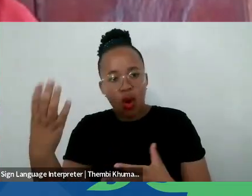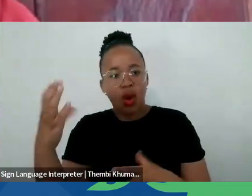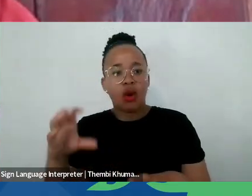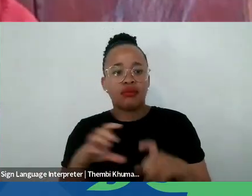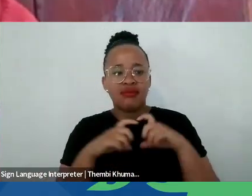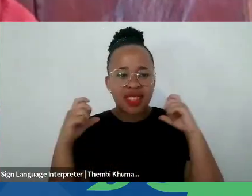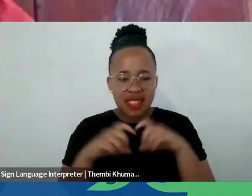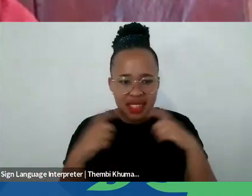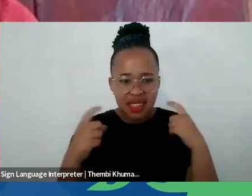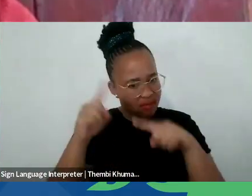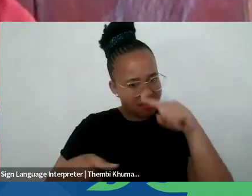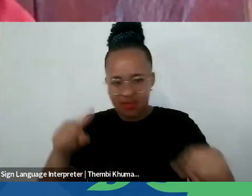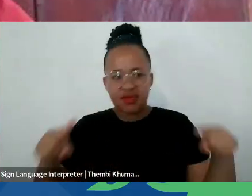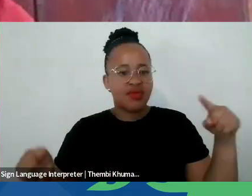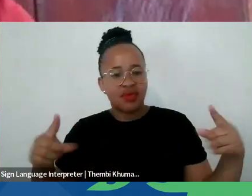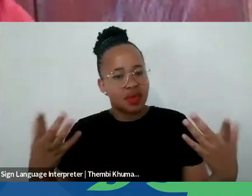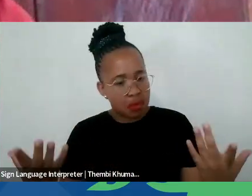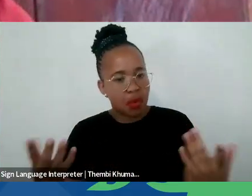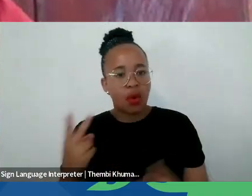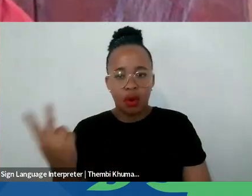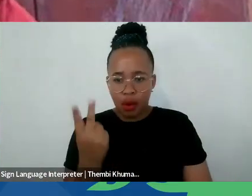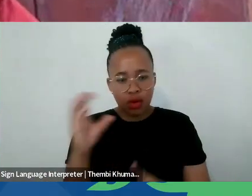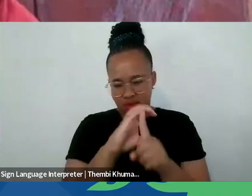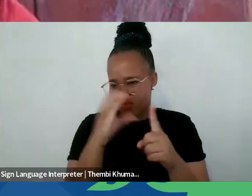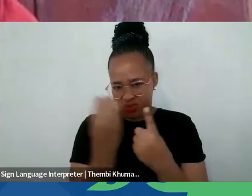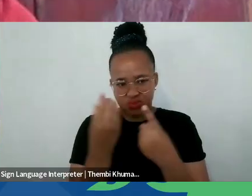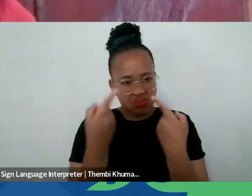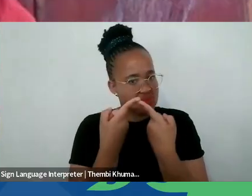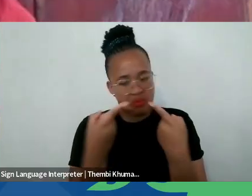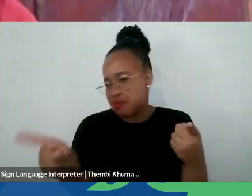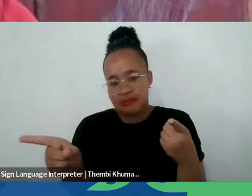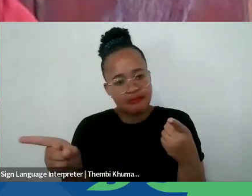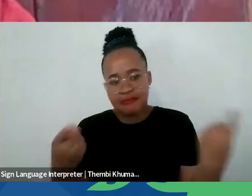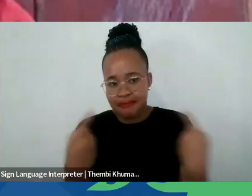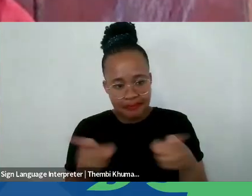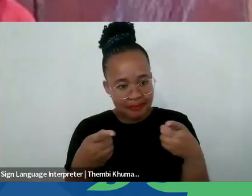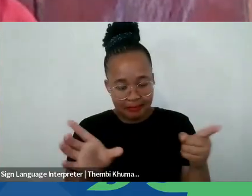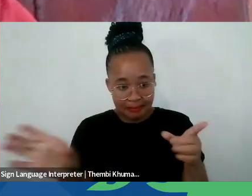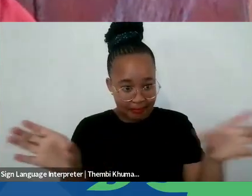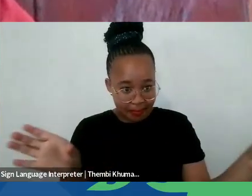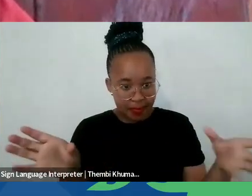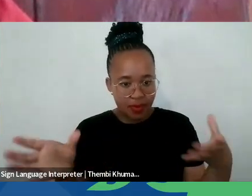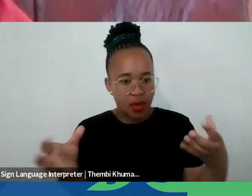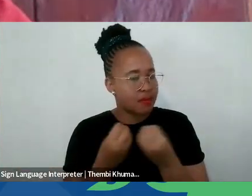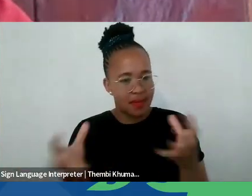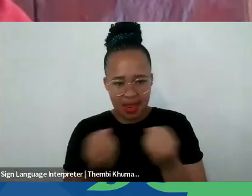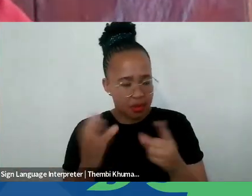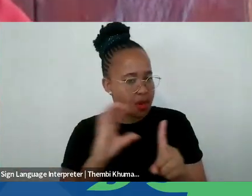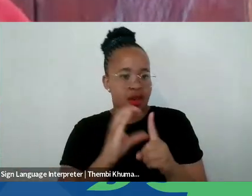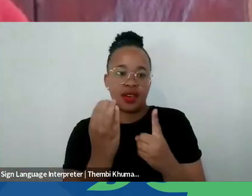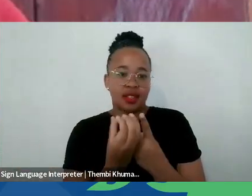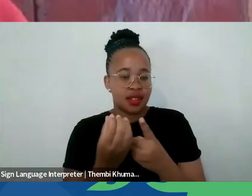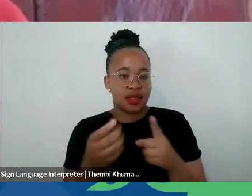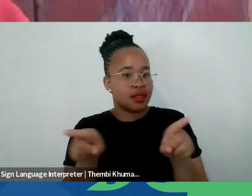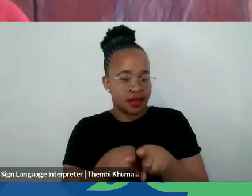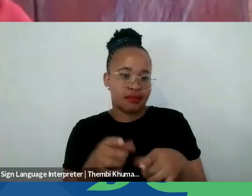Hindus, and of course, culturally, we are very different. It's also cosmopolitan. And there are many cultures here, and now it goes with